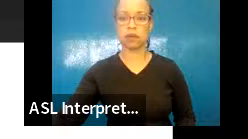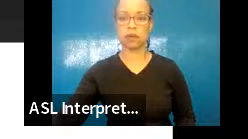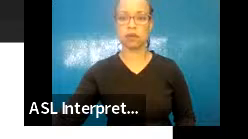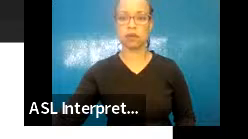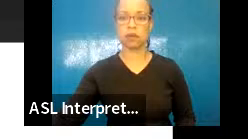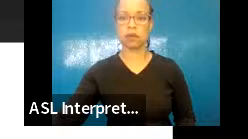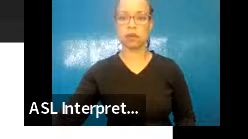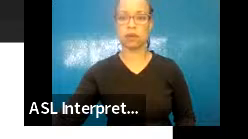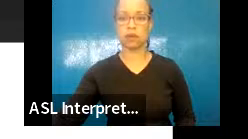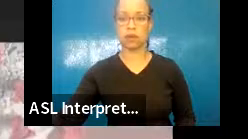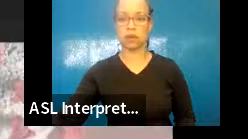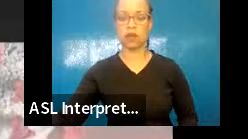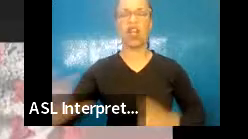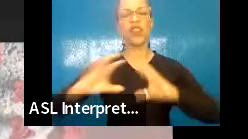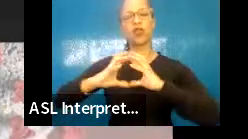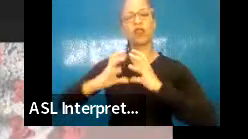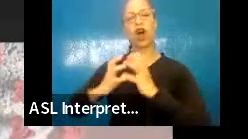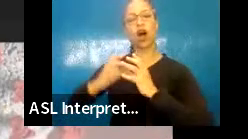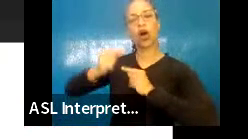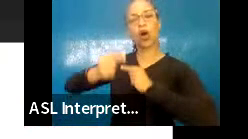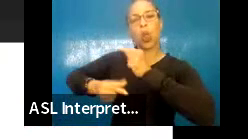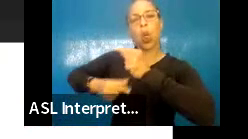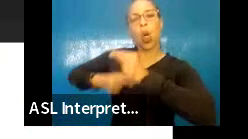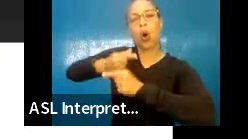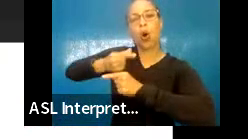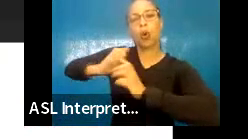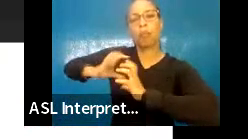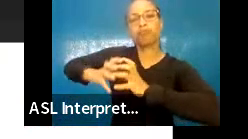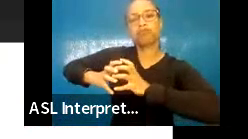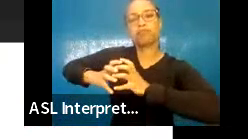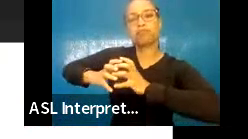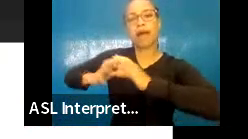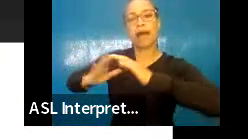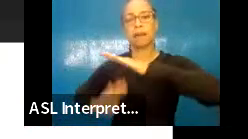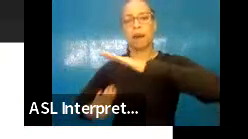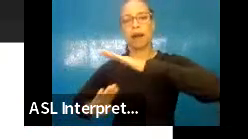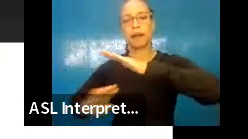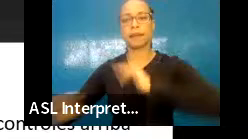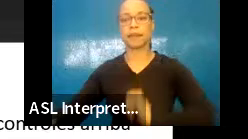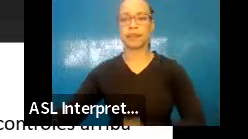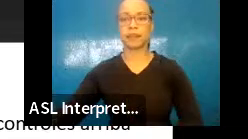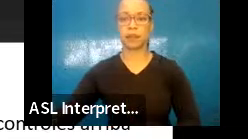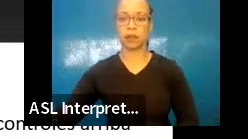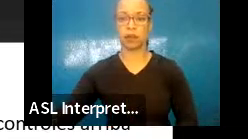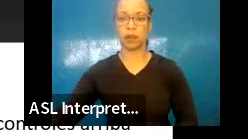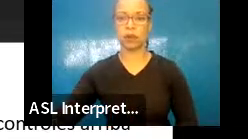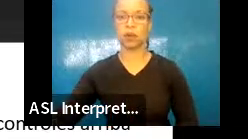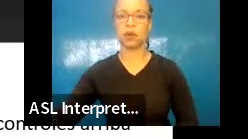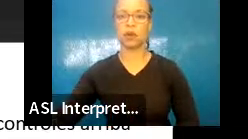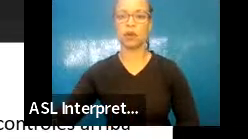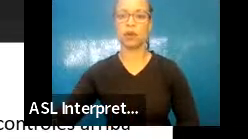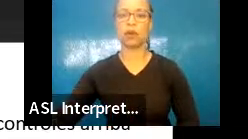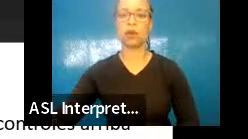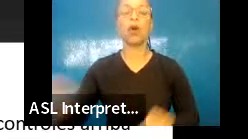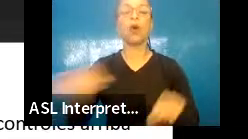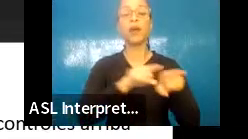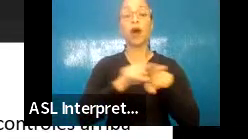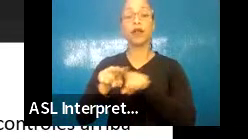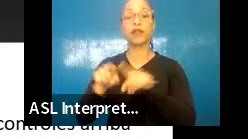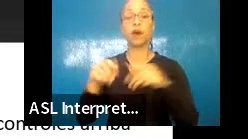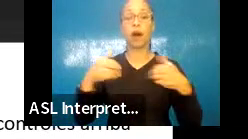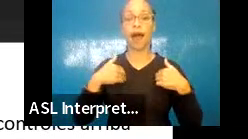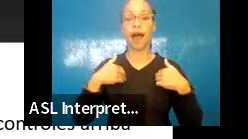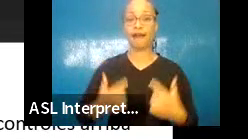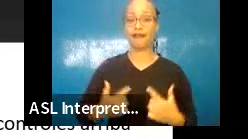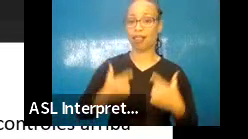And you can use the globe at the bottom of the screen. We also have live